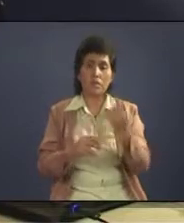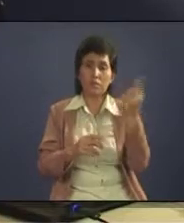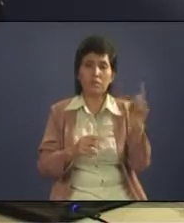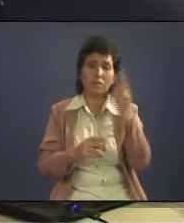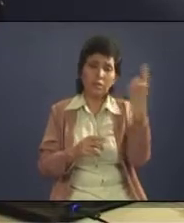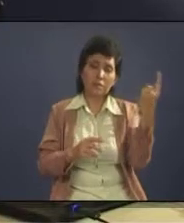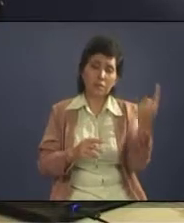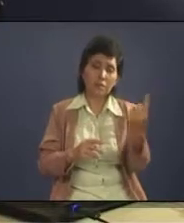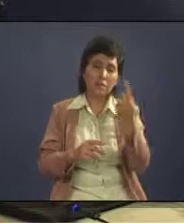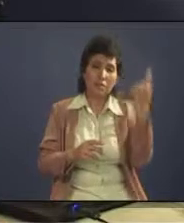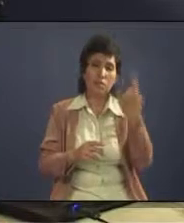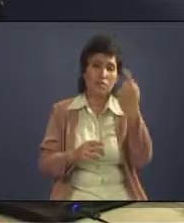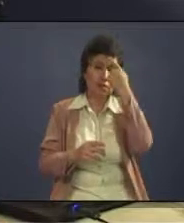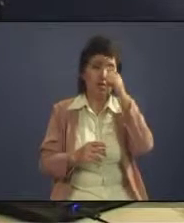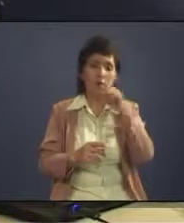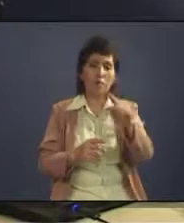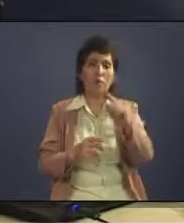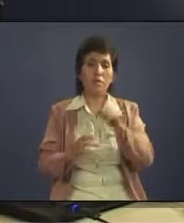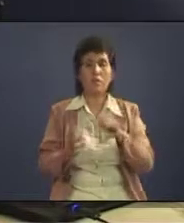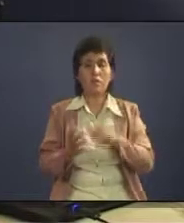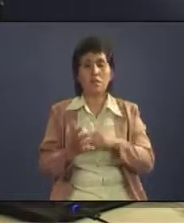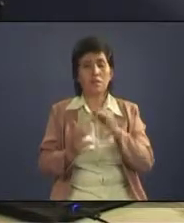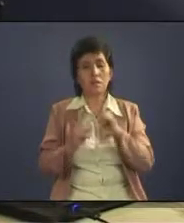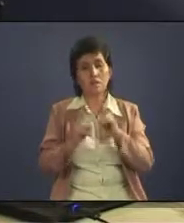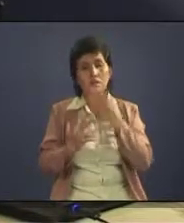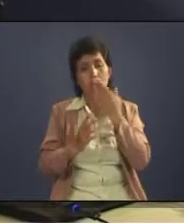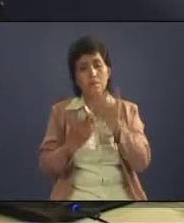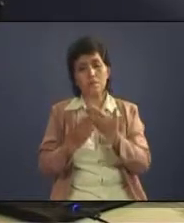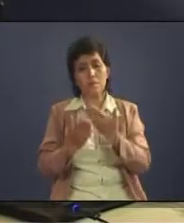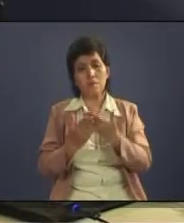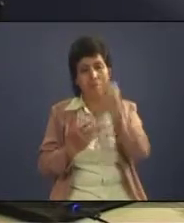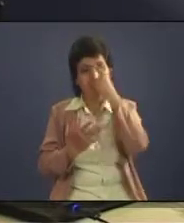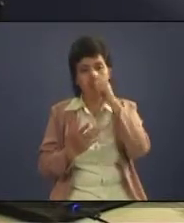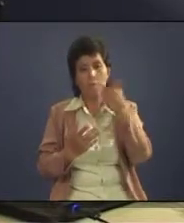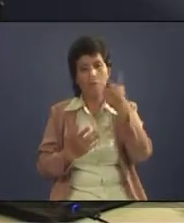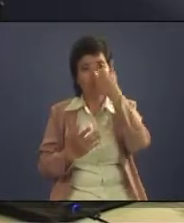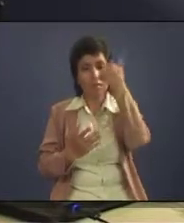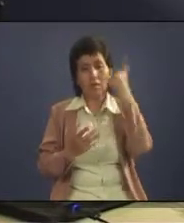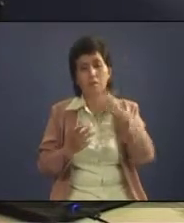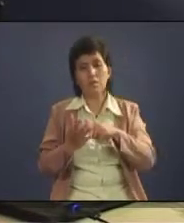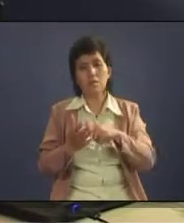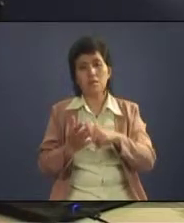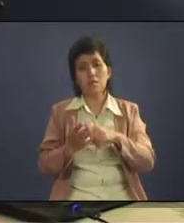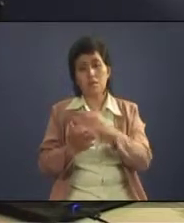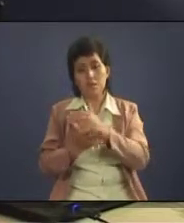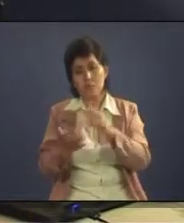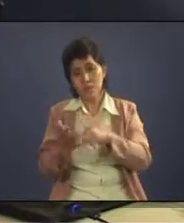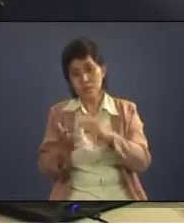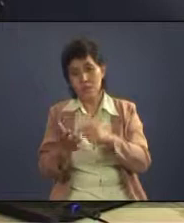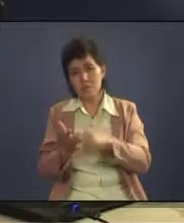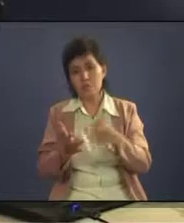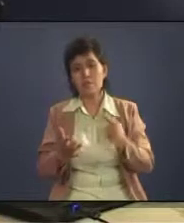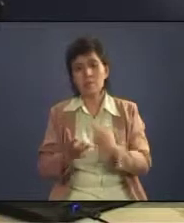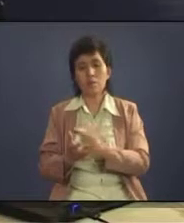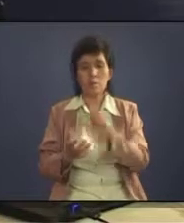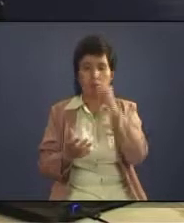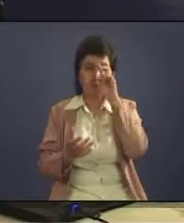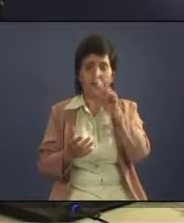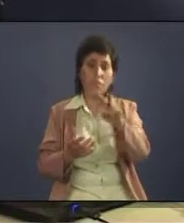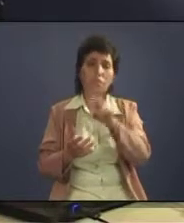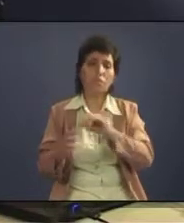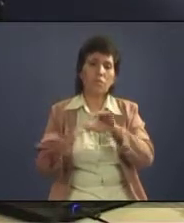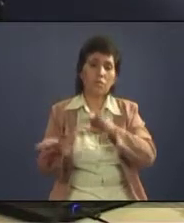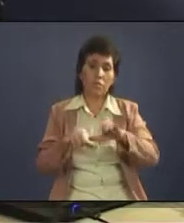to survive. It is very good in this business world. That's why they have something called, they want to merge the companies together.